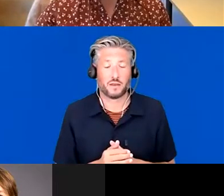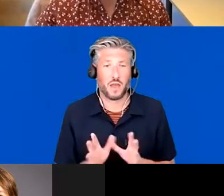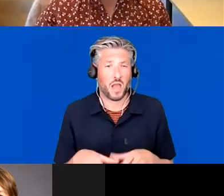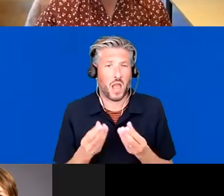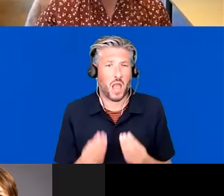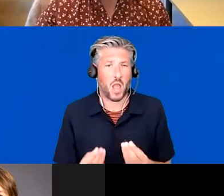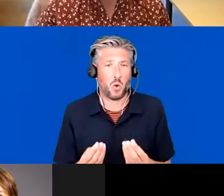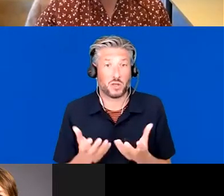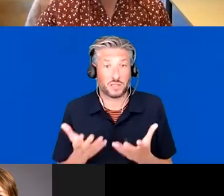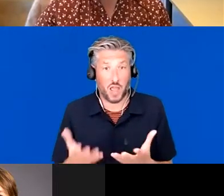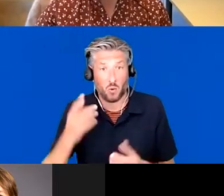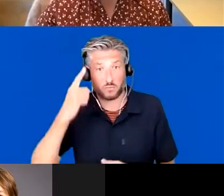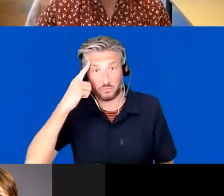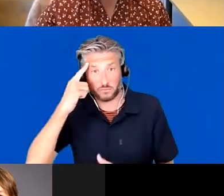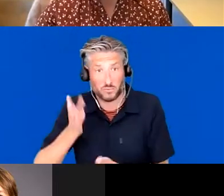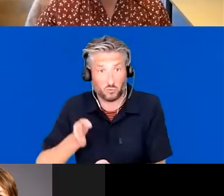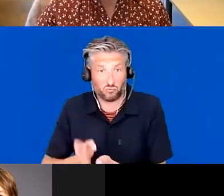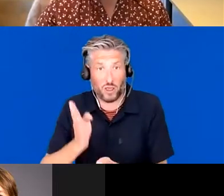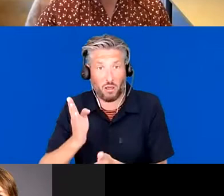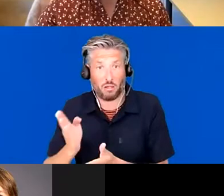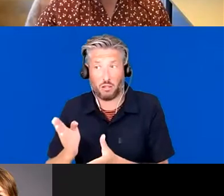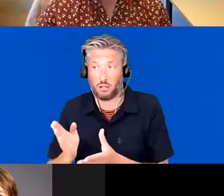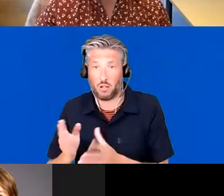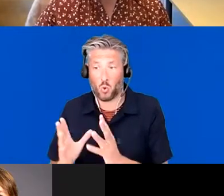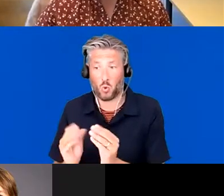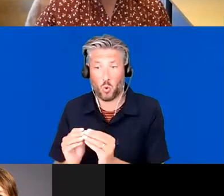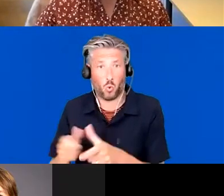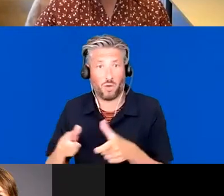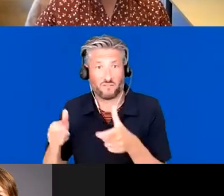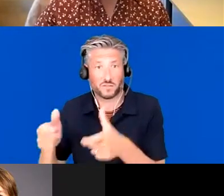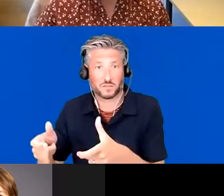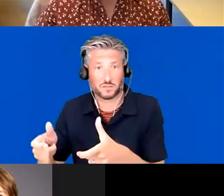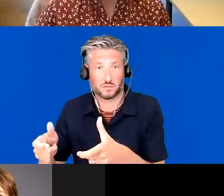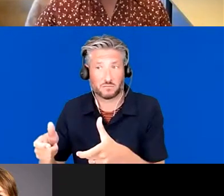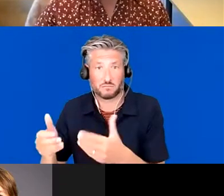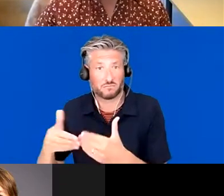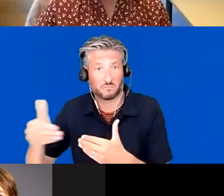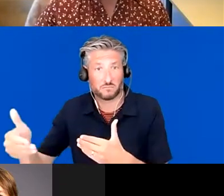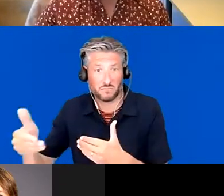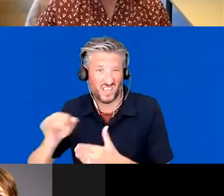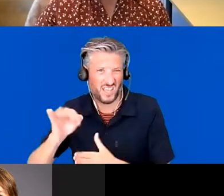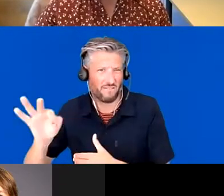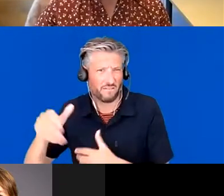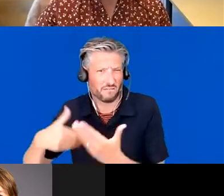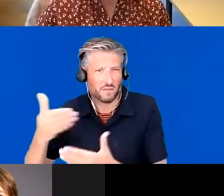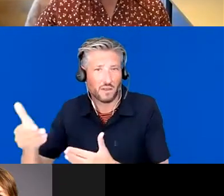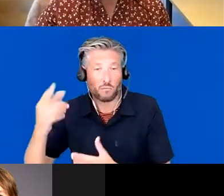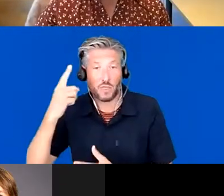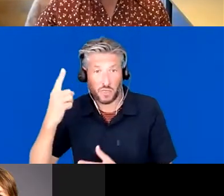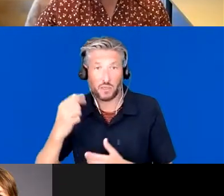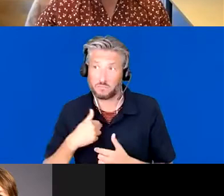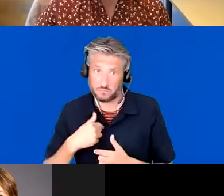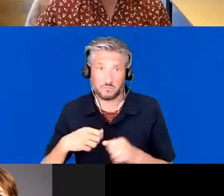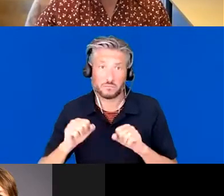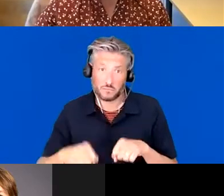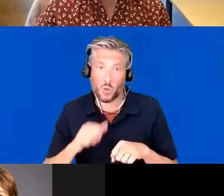I would probably be tempted by pre-recorded material, that they would upload a pre-recorded presentation, and then the physical